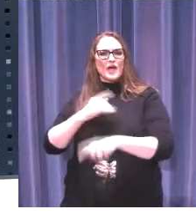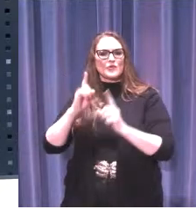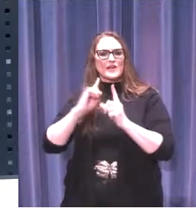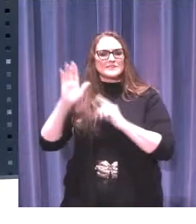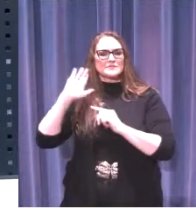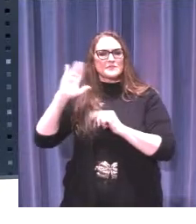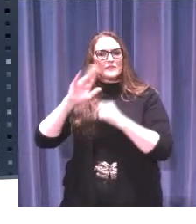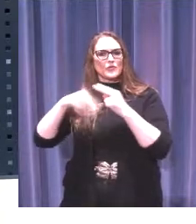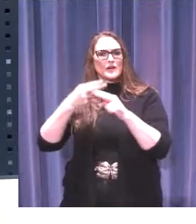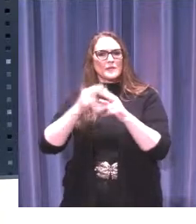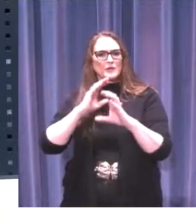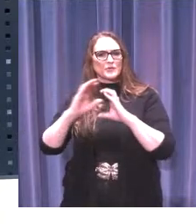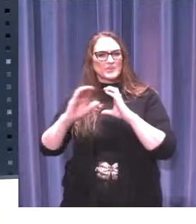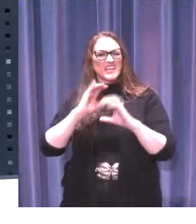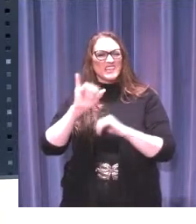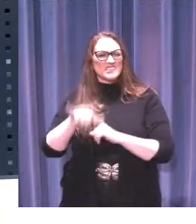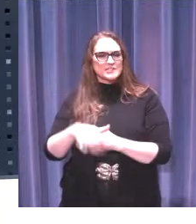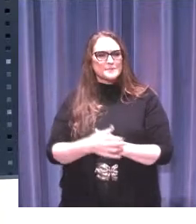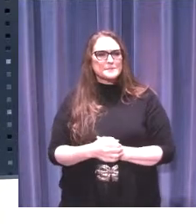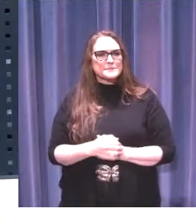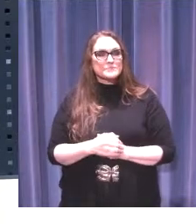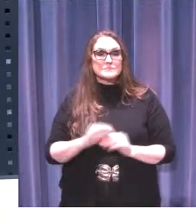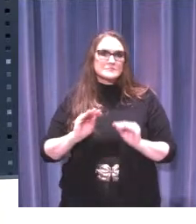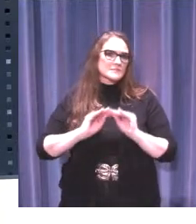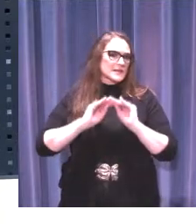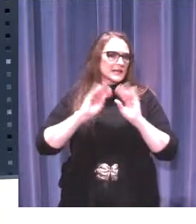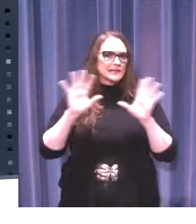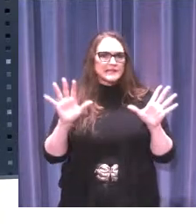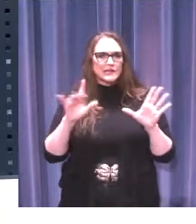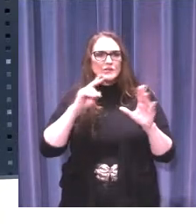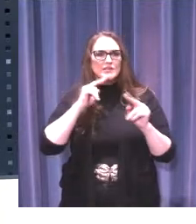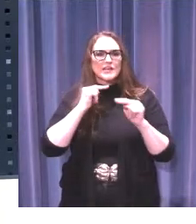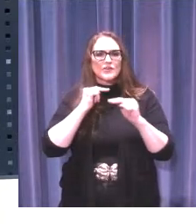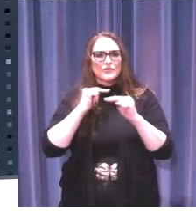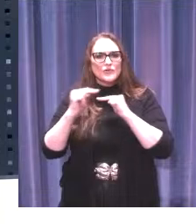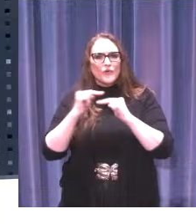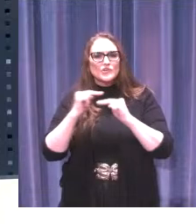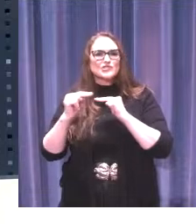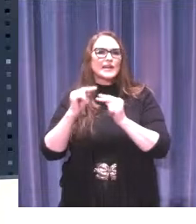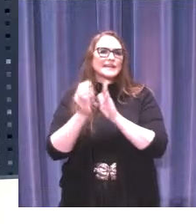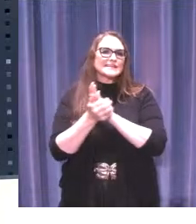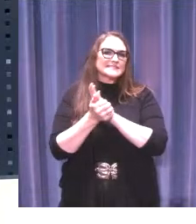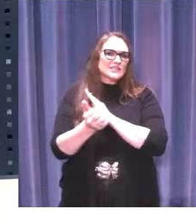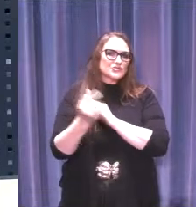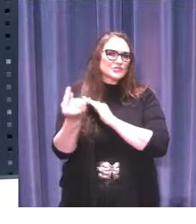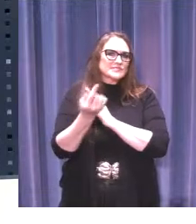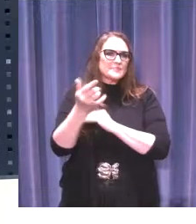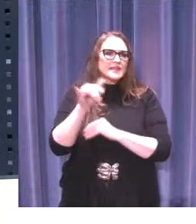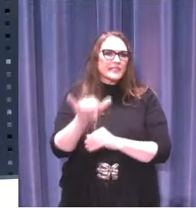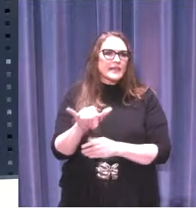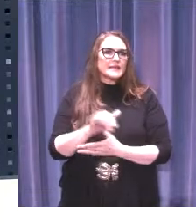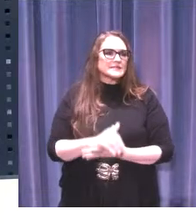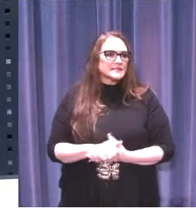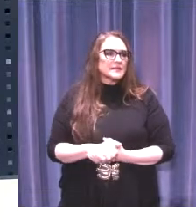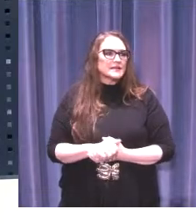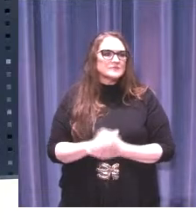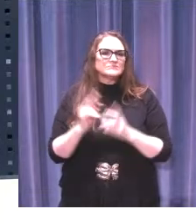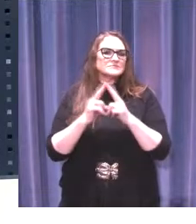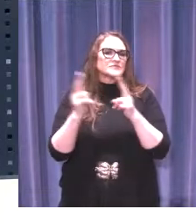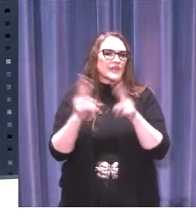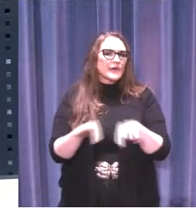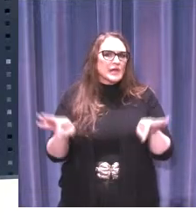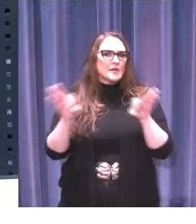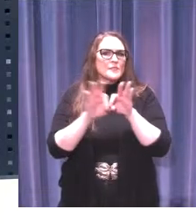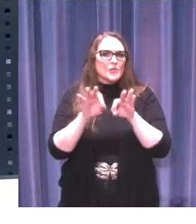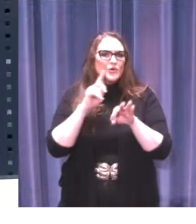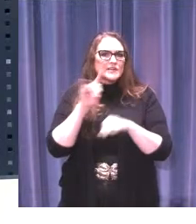about communication. Clearly, negotiating skills are something that are very important